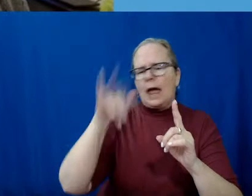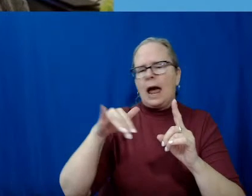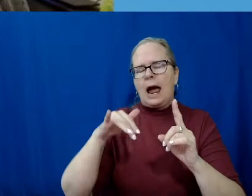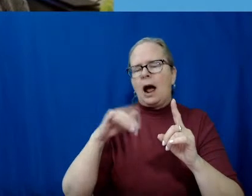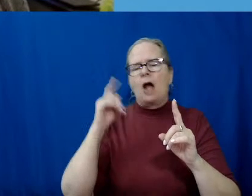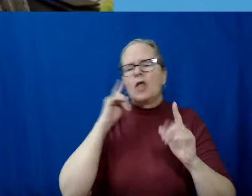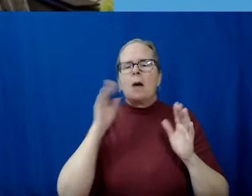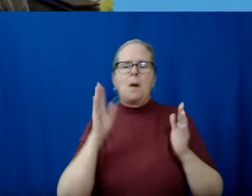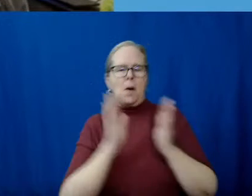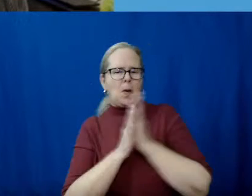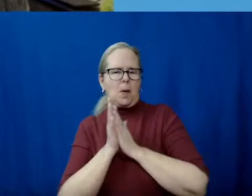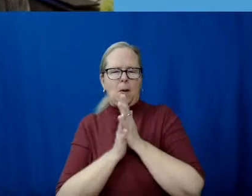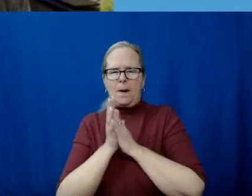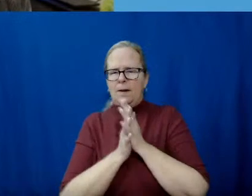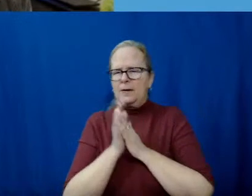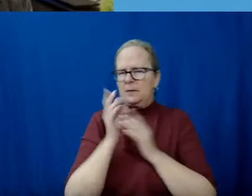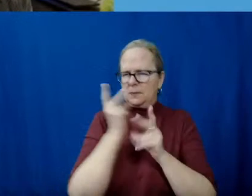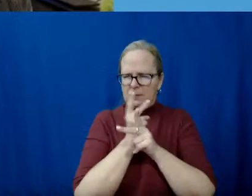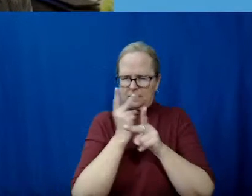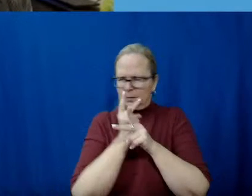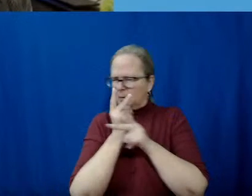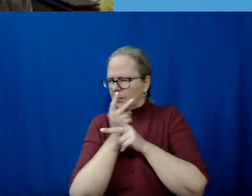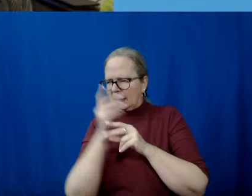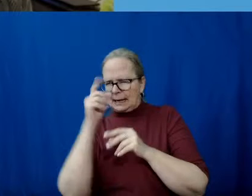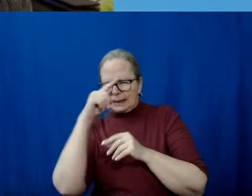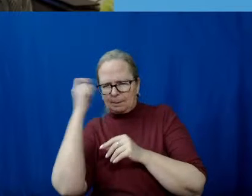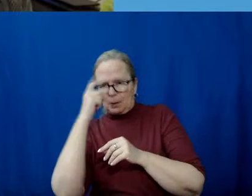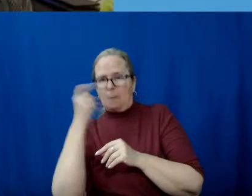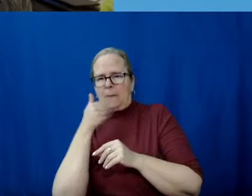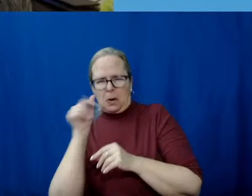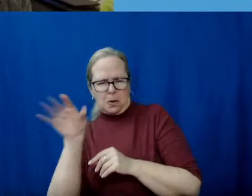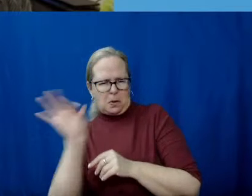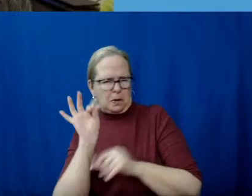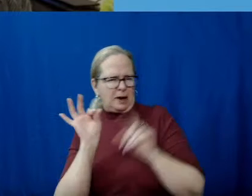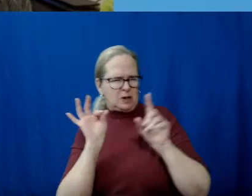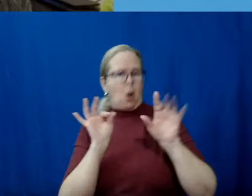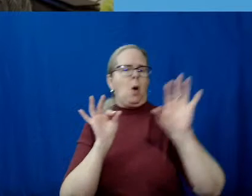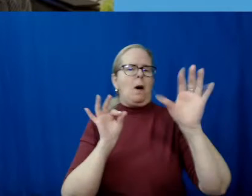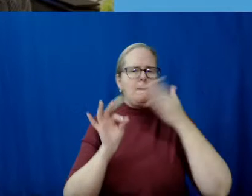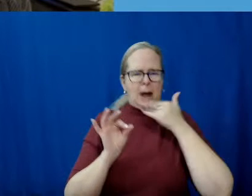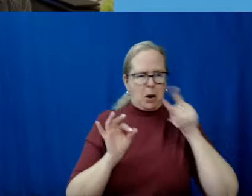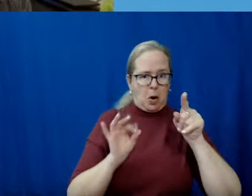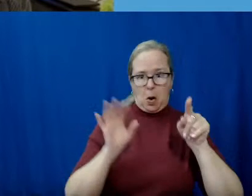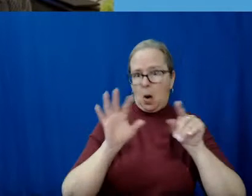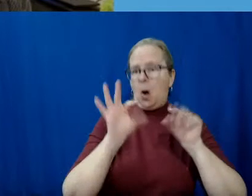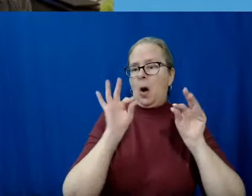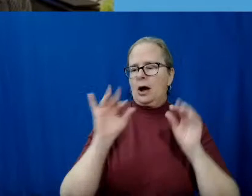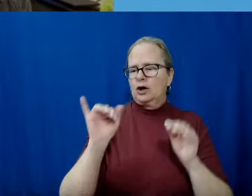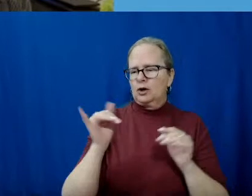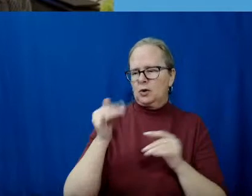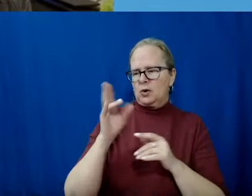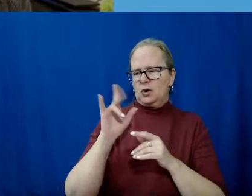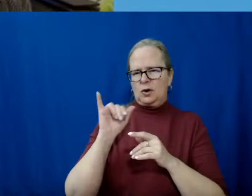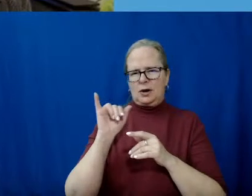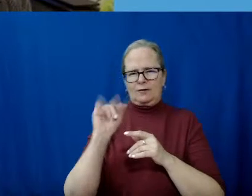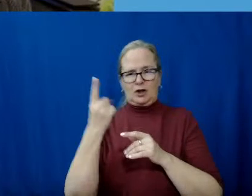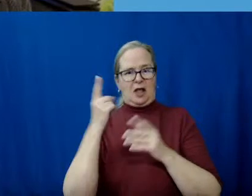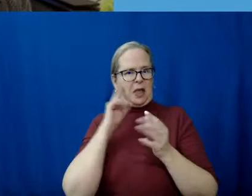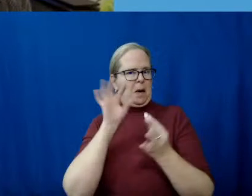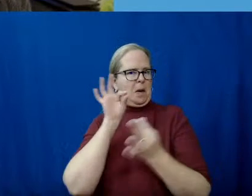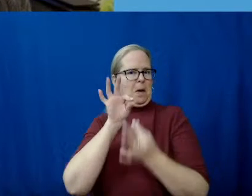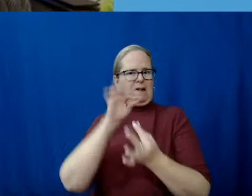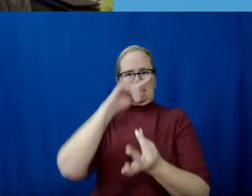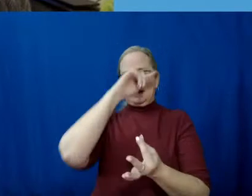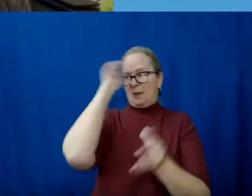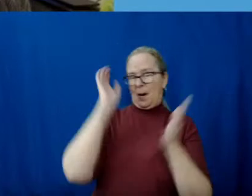summer. And that, I think, gets to your question around competency, that they realized pretty early that